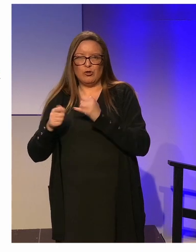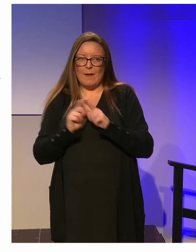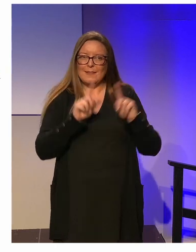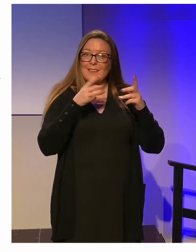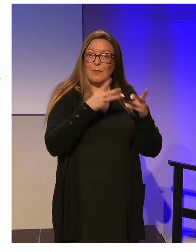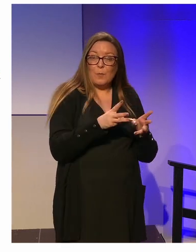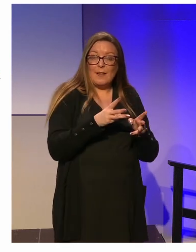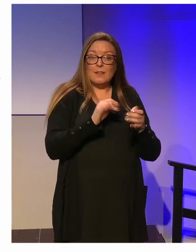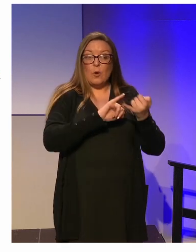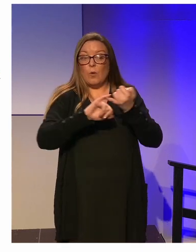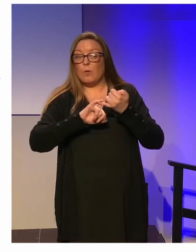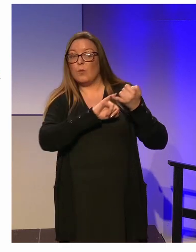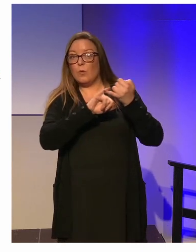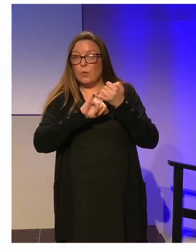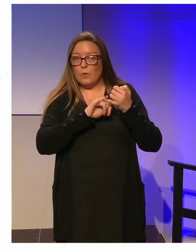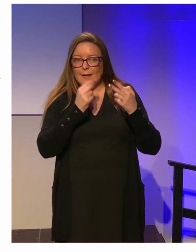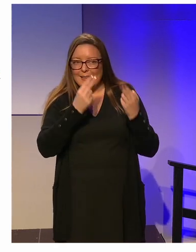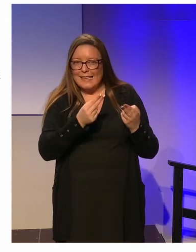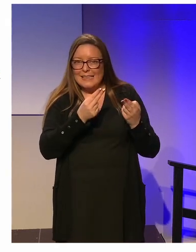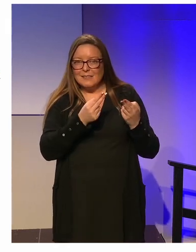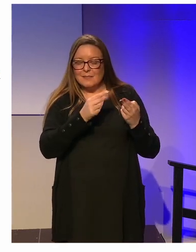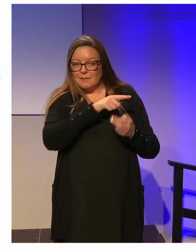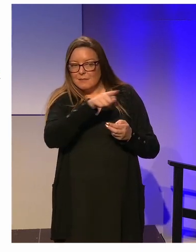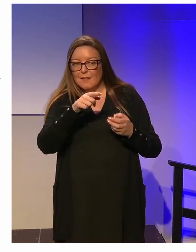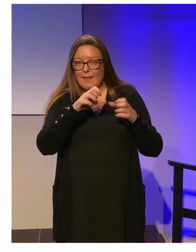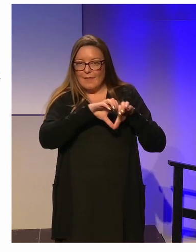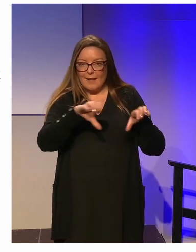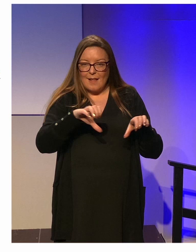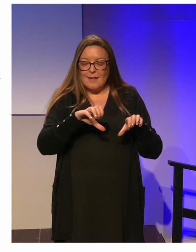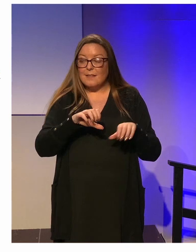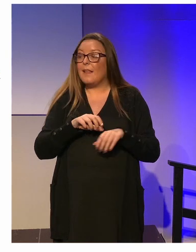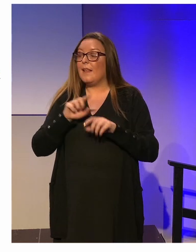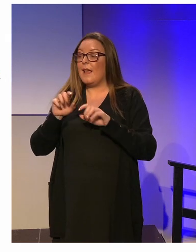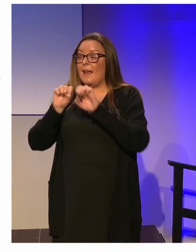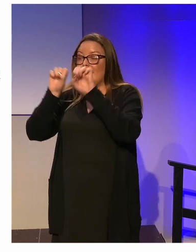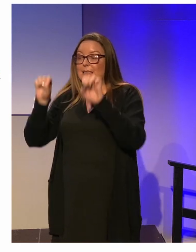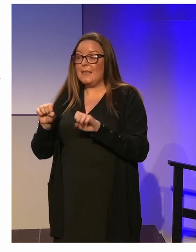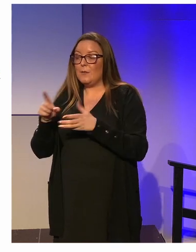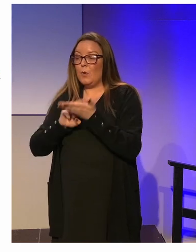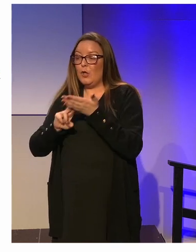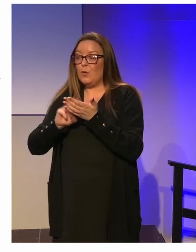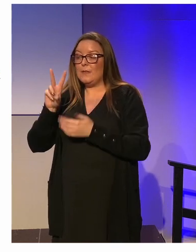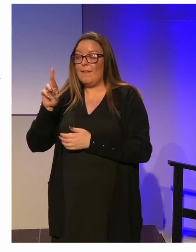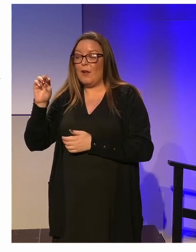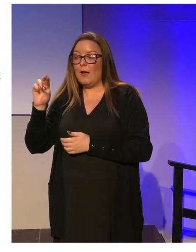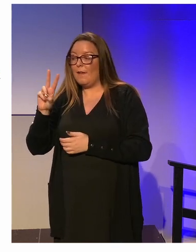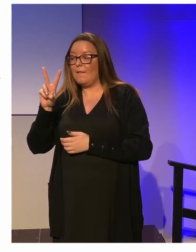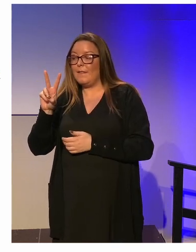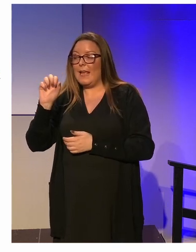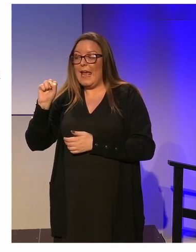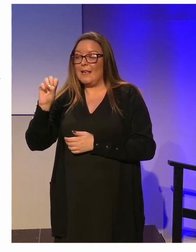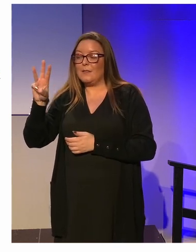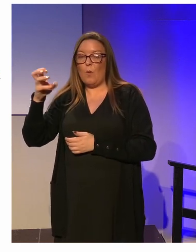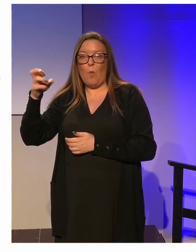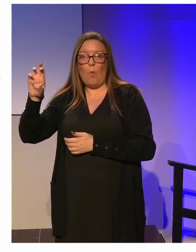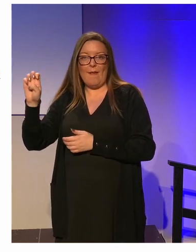in my class has a need? What is that need? Then they can go to the VSware system that we would use. They can identify a summary of the child's